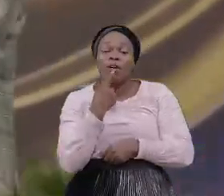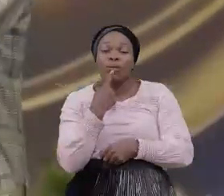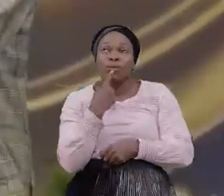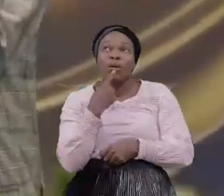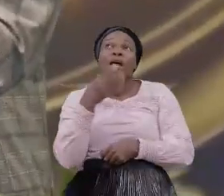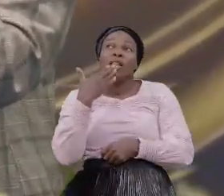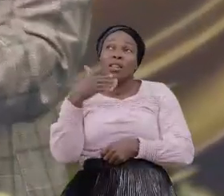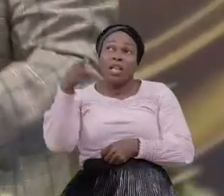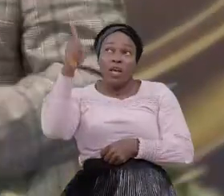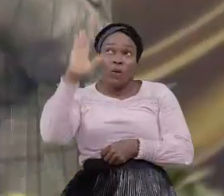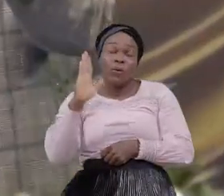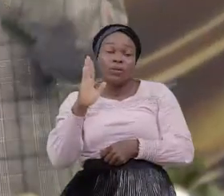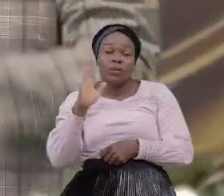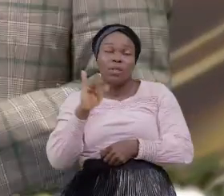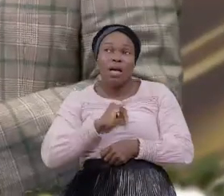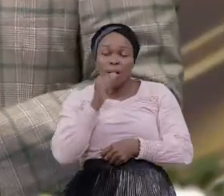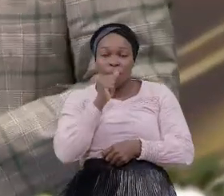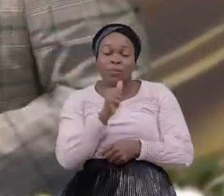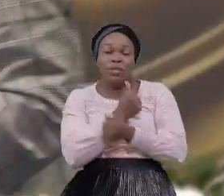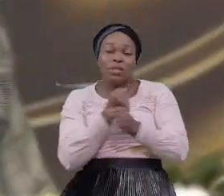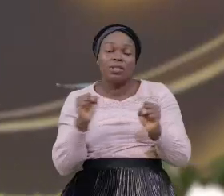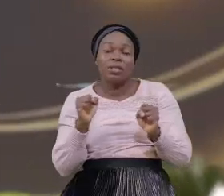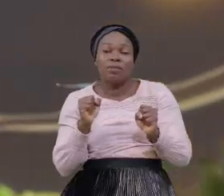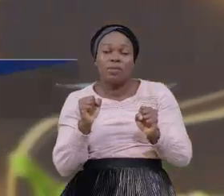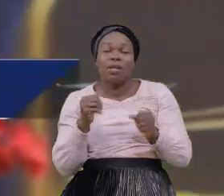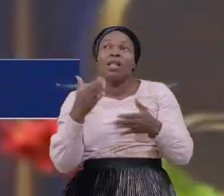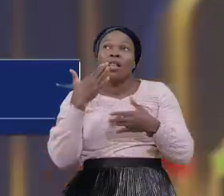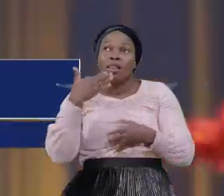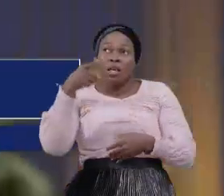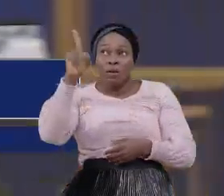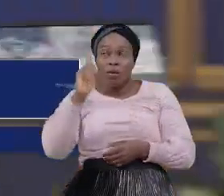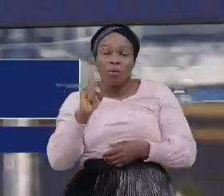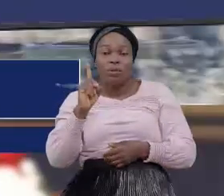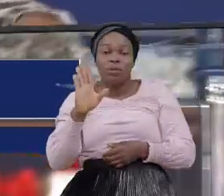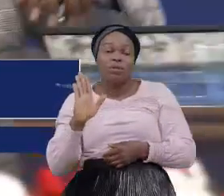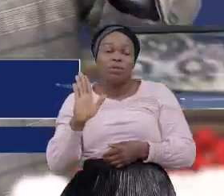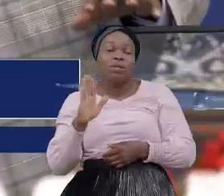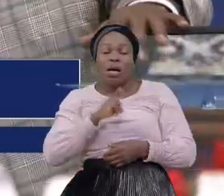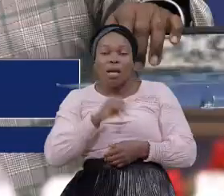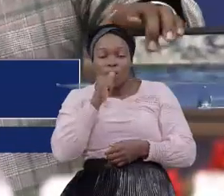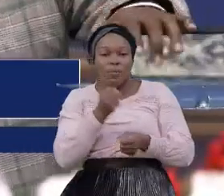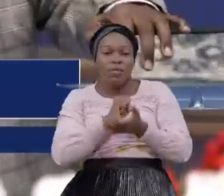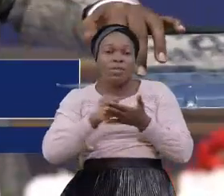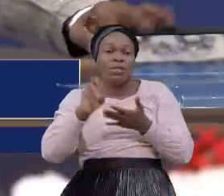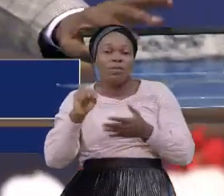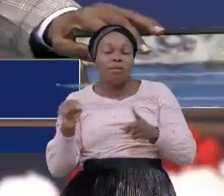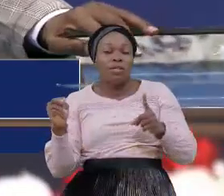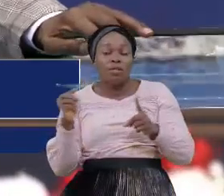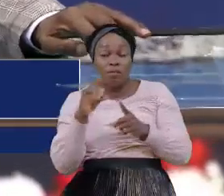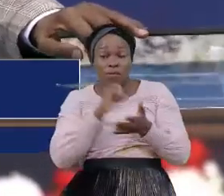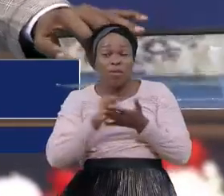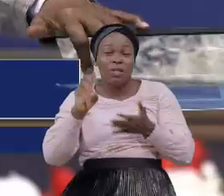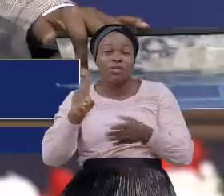am sanctified. Thank God, I'm sanctified too. What kind of sanctification do I